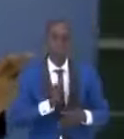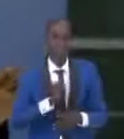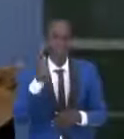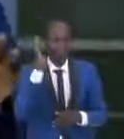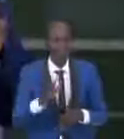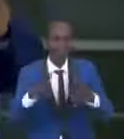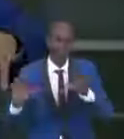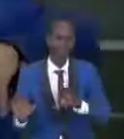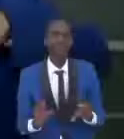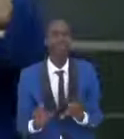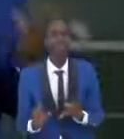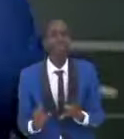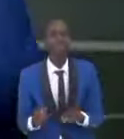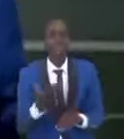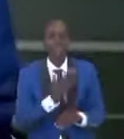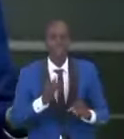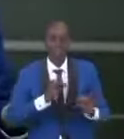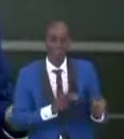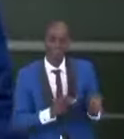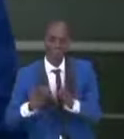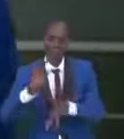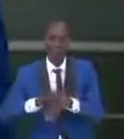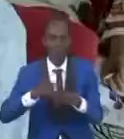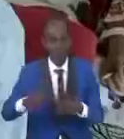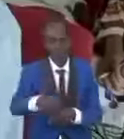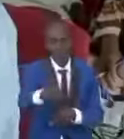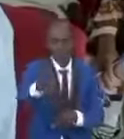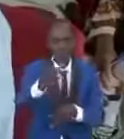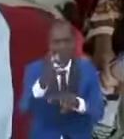accomplish. And I pass it on to you.